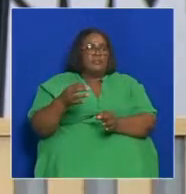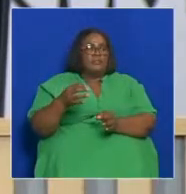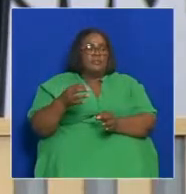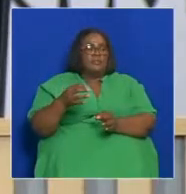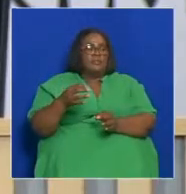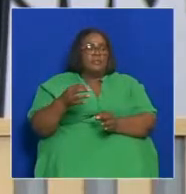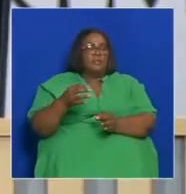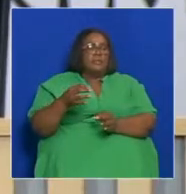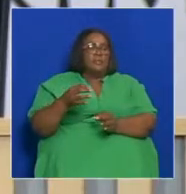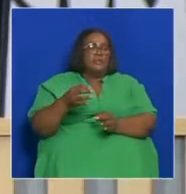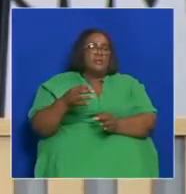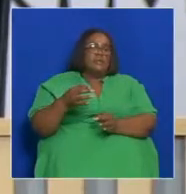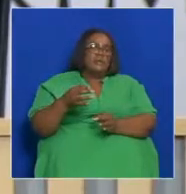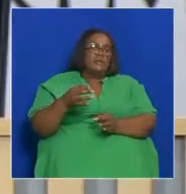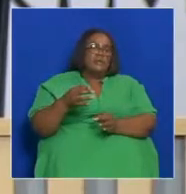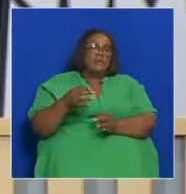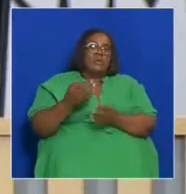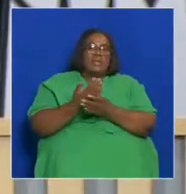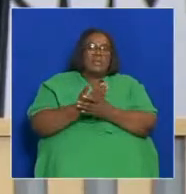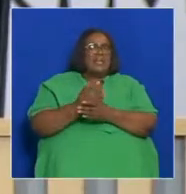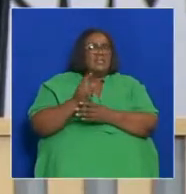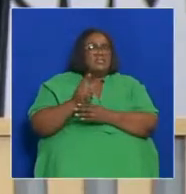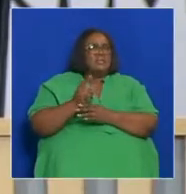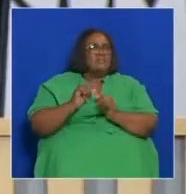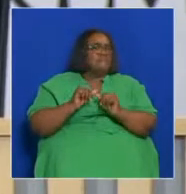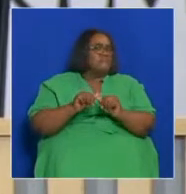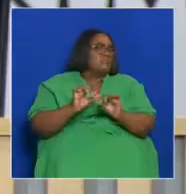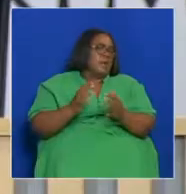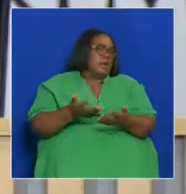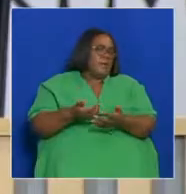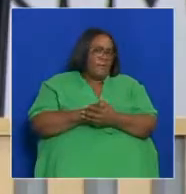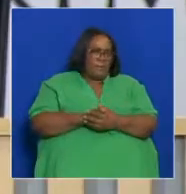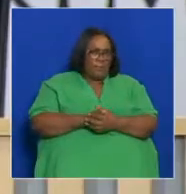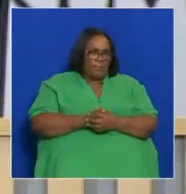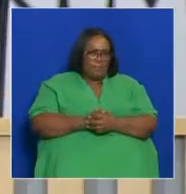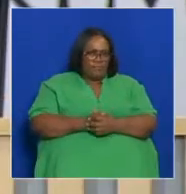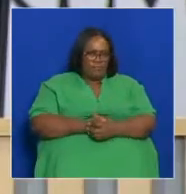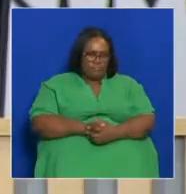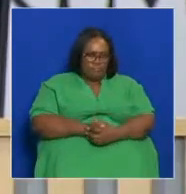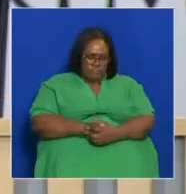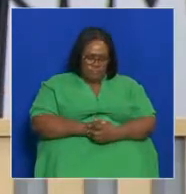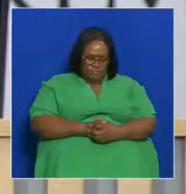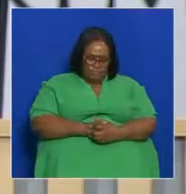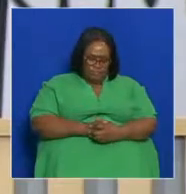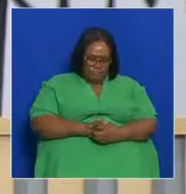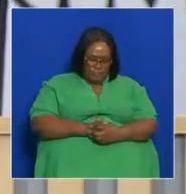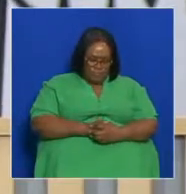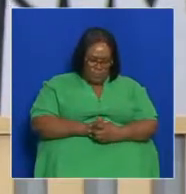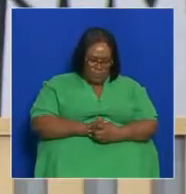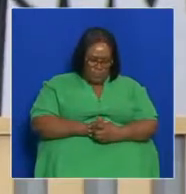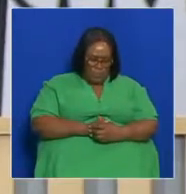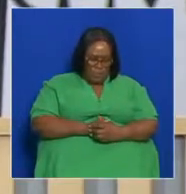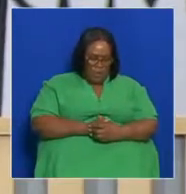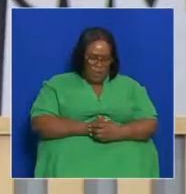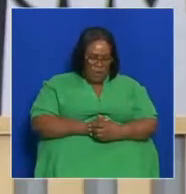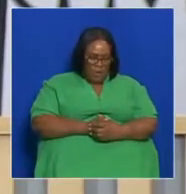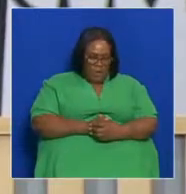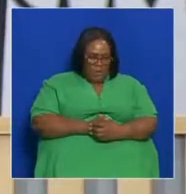the matter would proceed. So she would then overrule